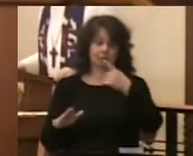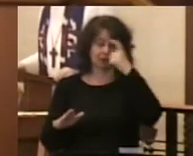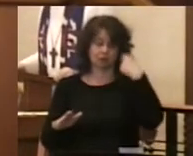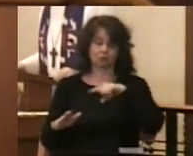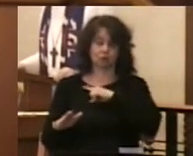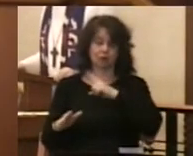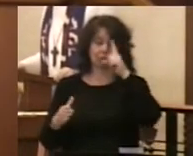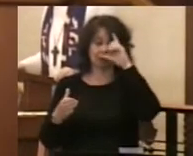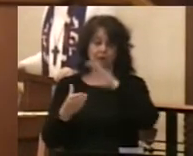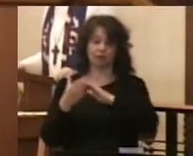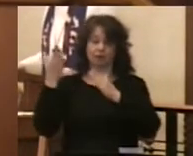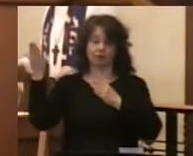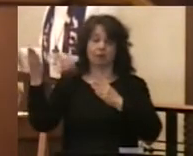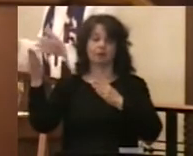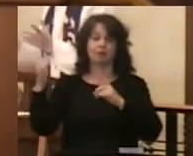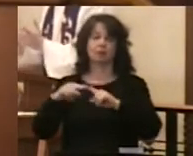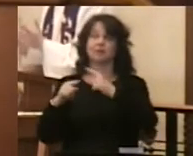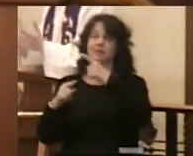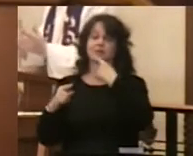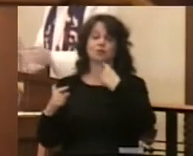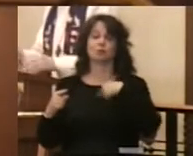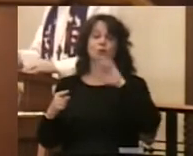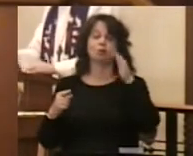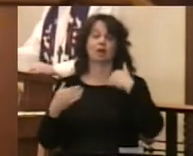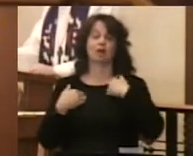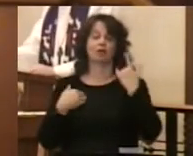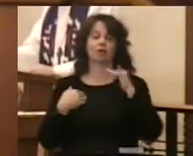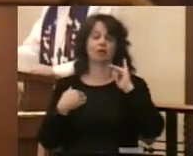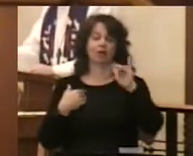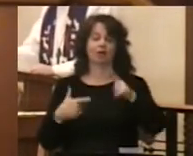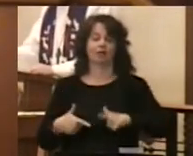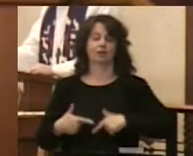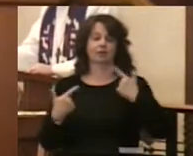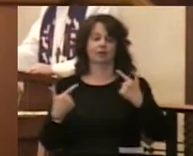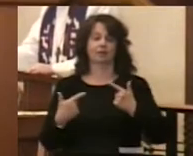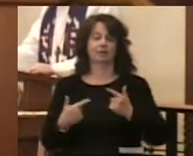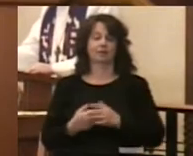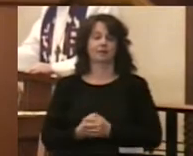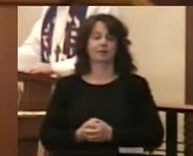gain eternity, for you are held in his hands.